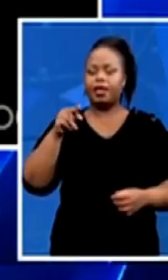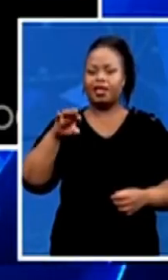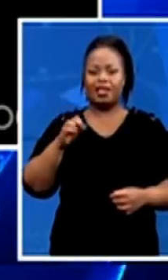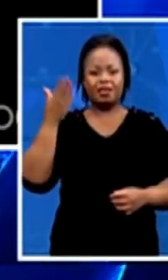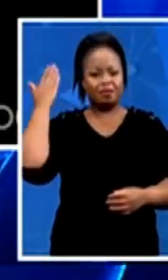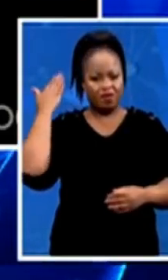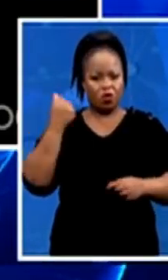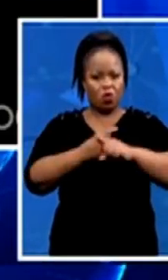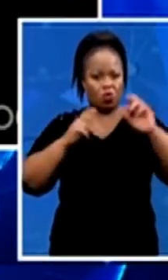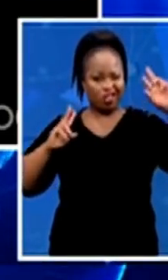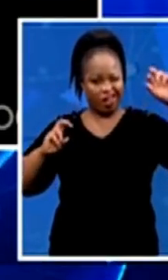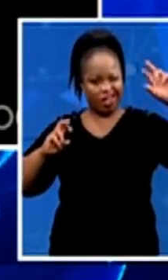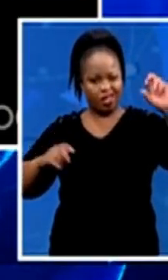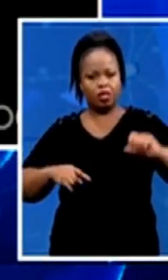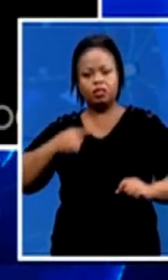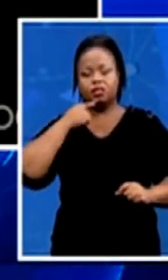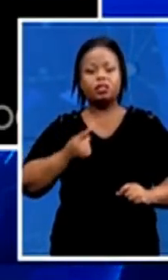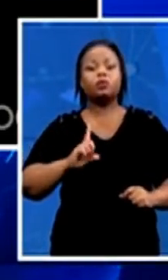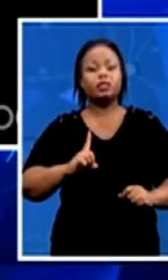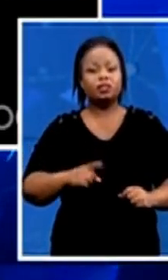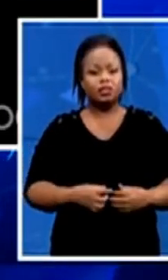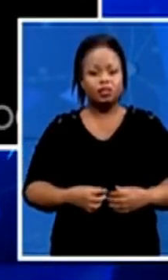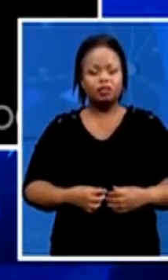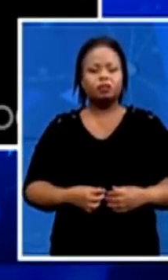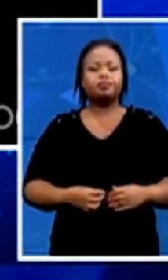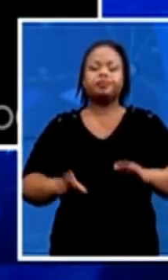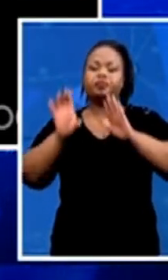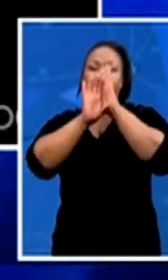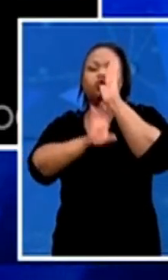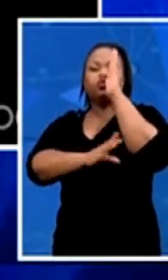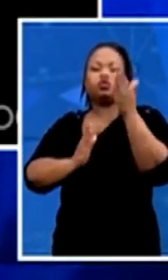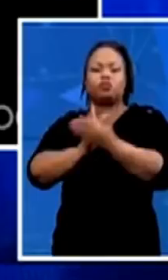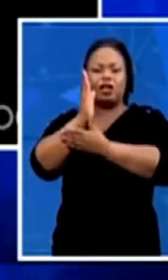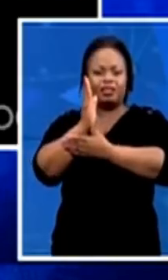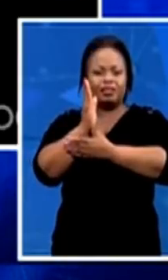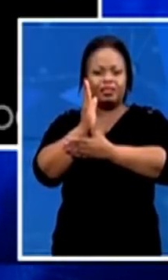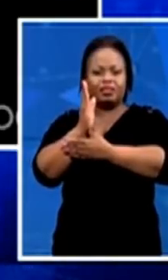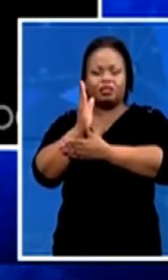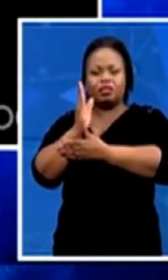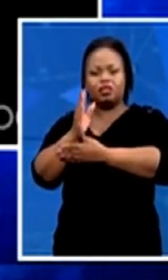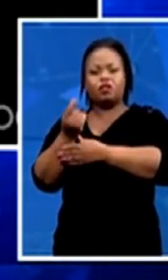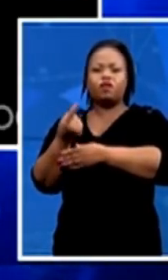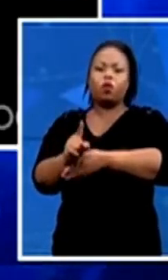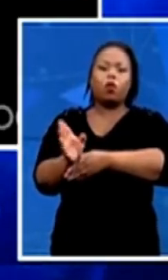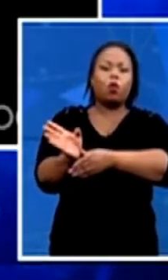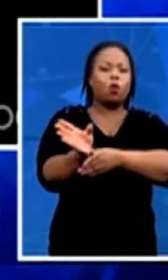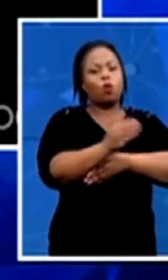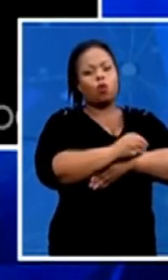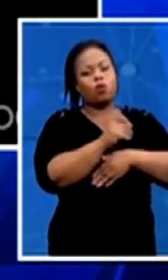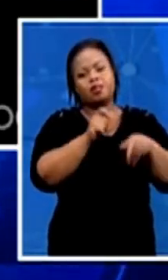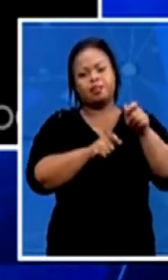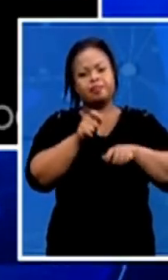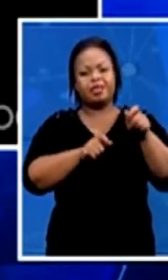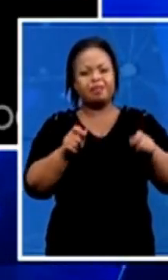quote, constitutional rights rest in every person, including criminals convicted